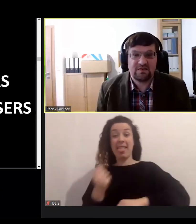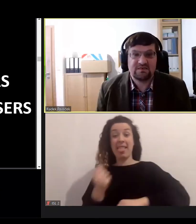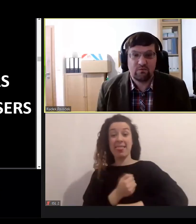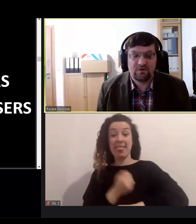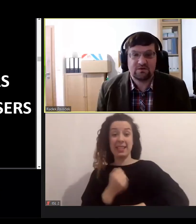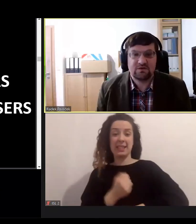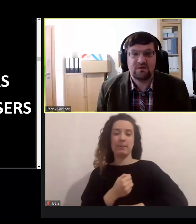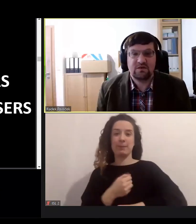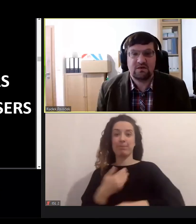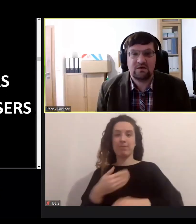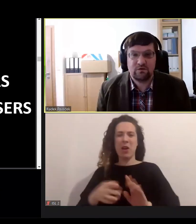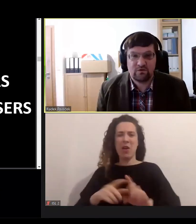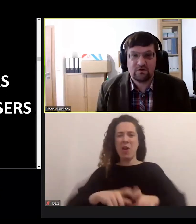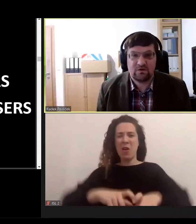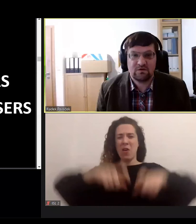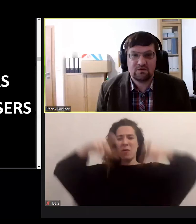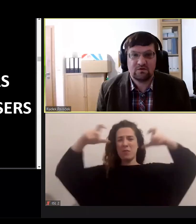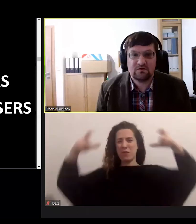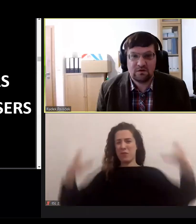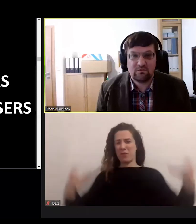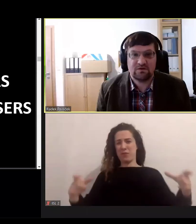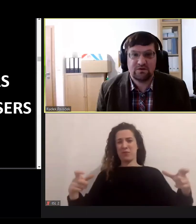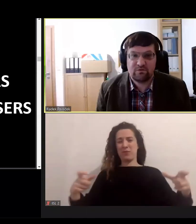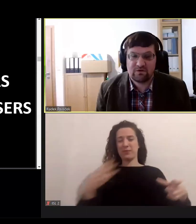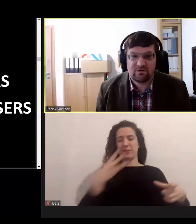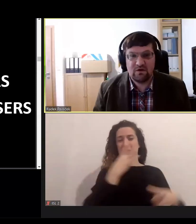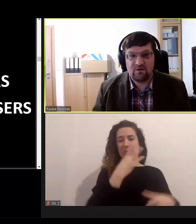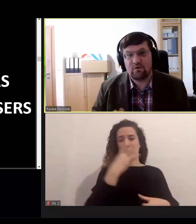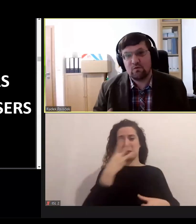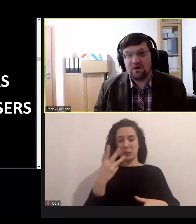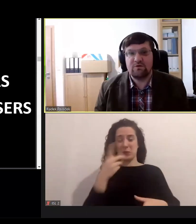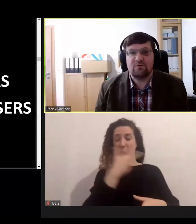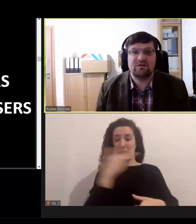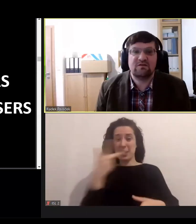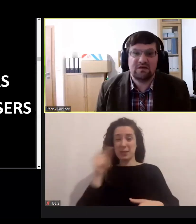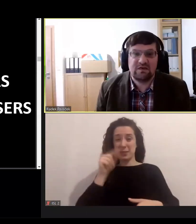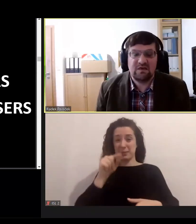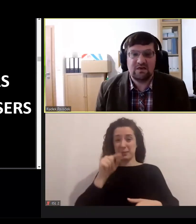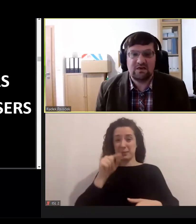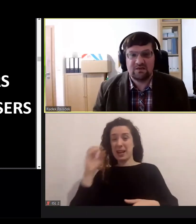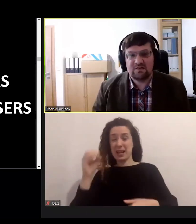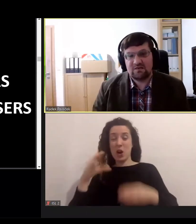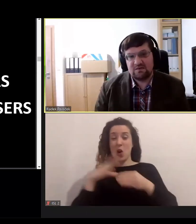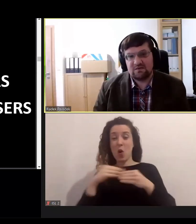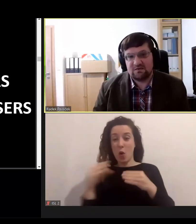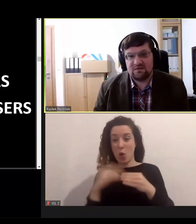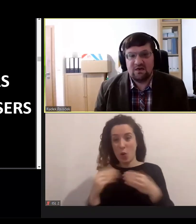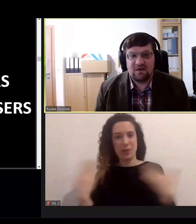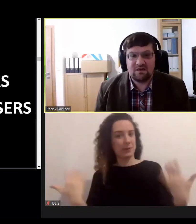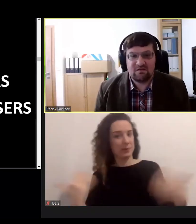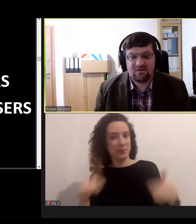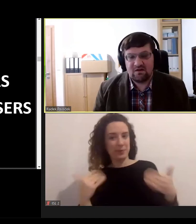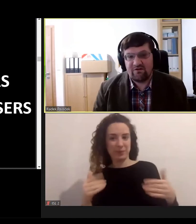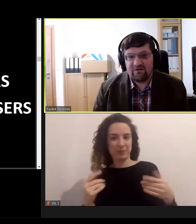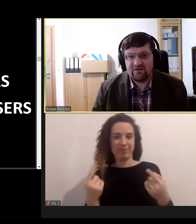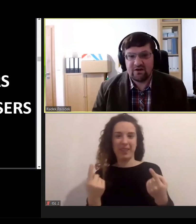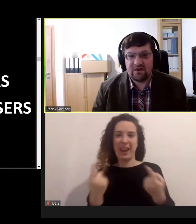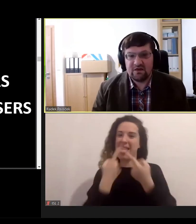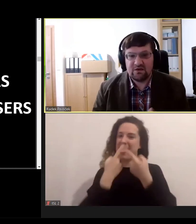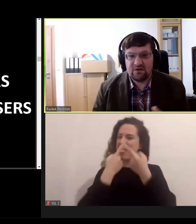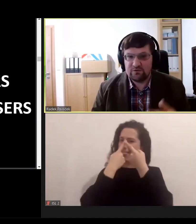550, 600 students, and František is of course one of them. And thank you, František, very much for